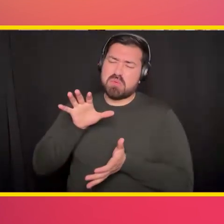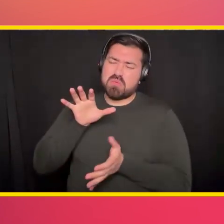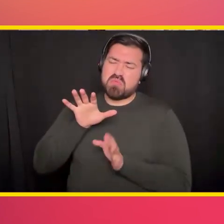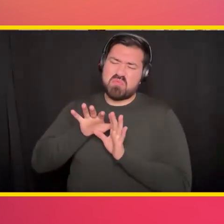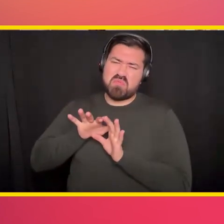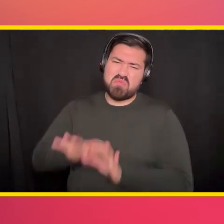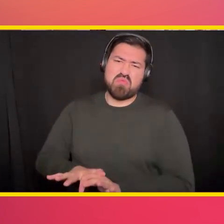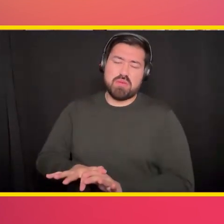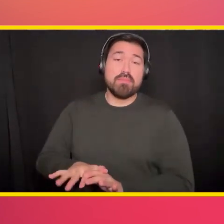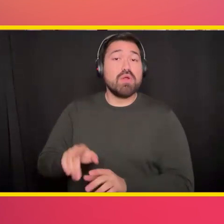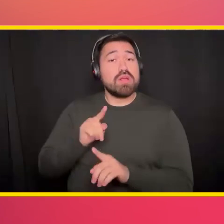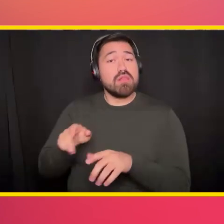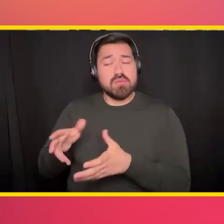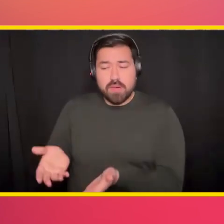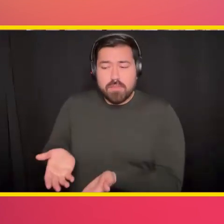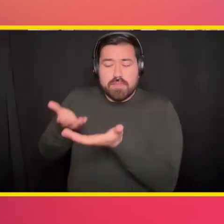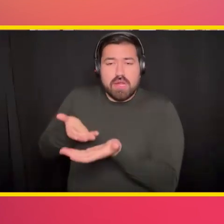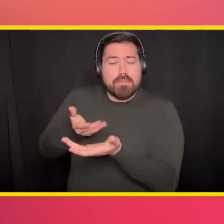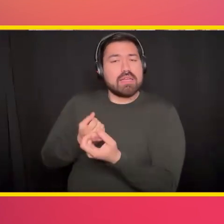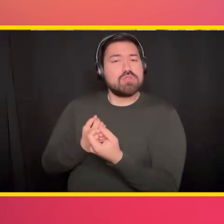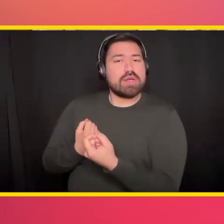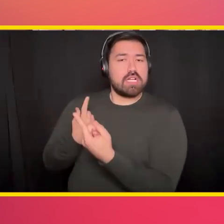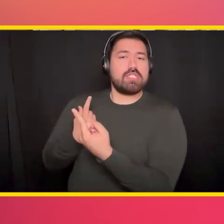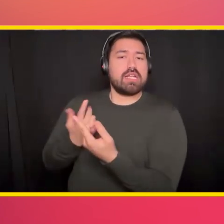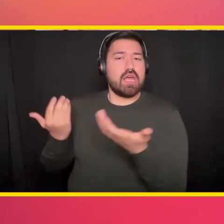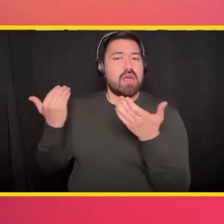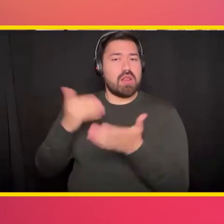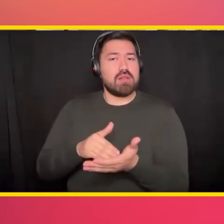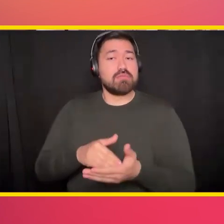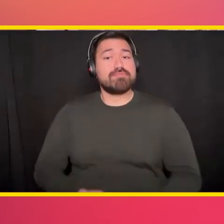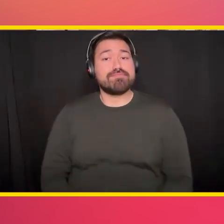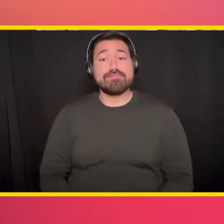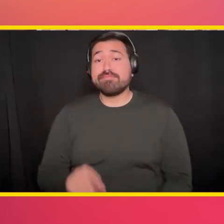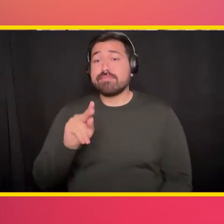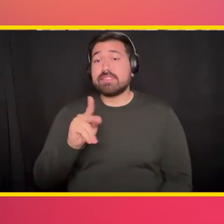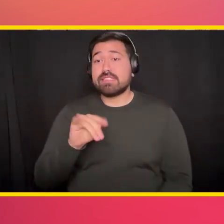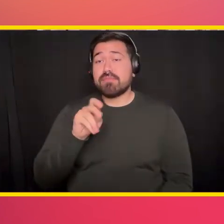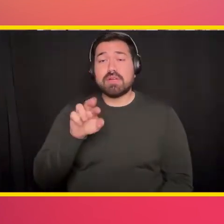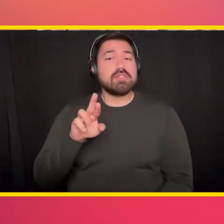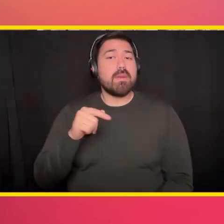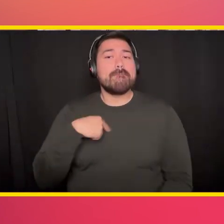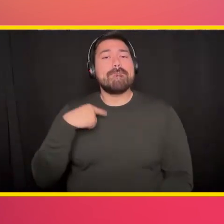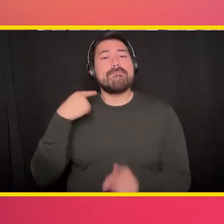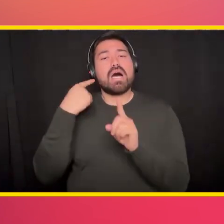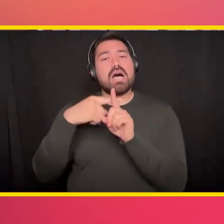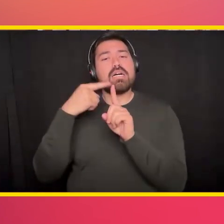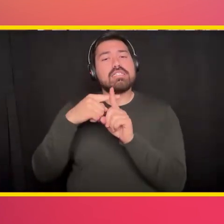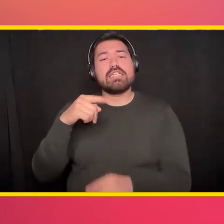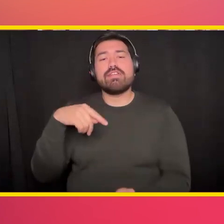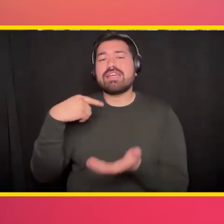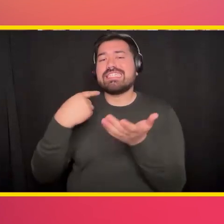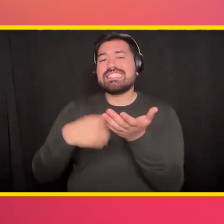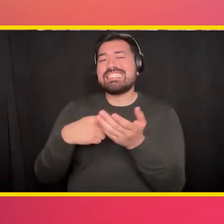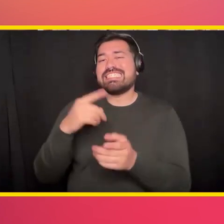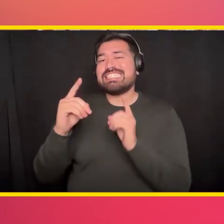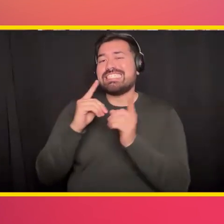apart. And what's really fascinating is this idea of positive discourse. We've